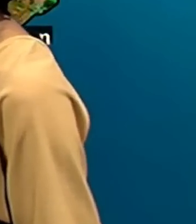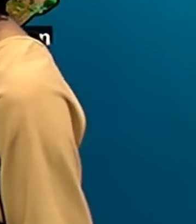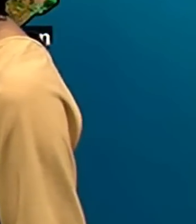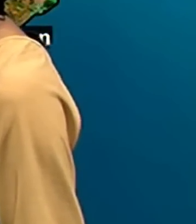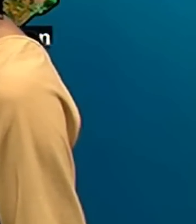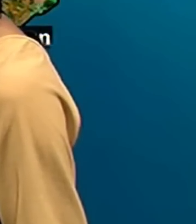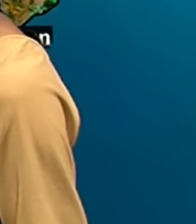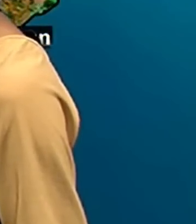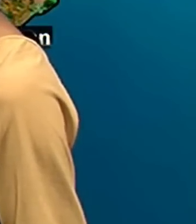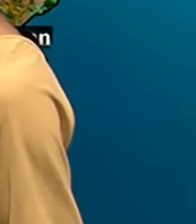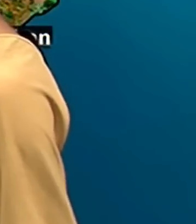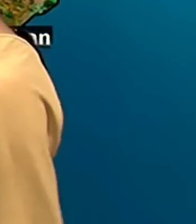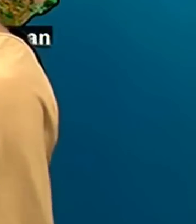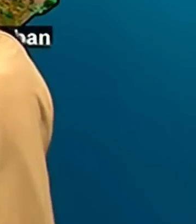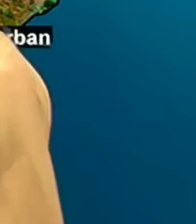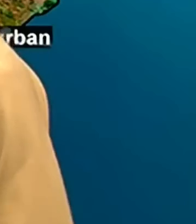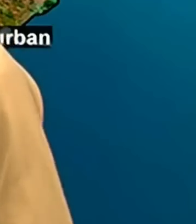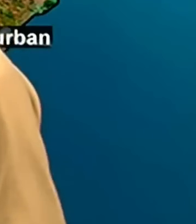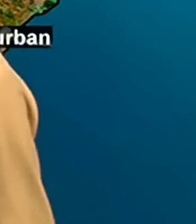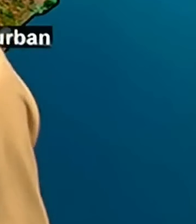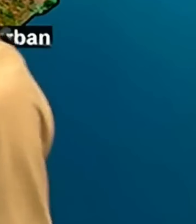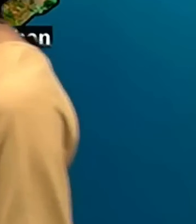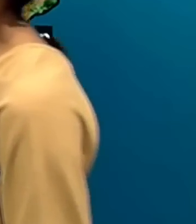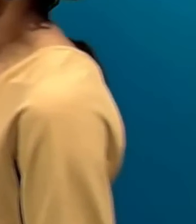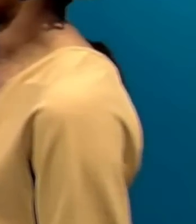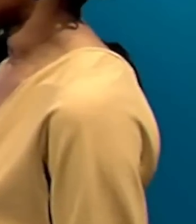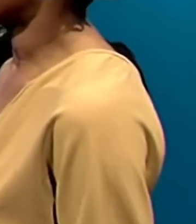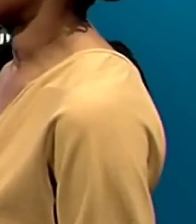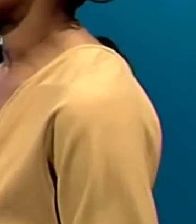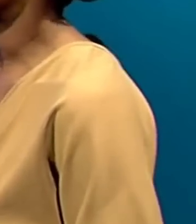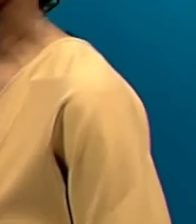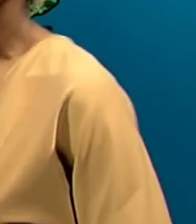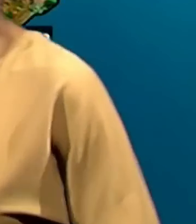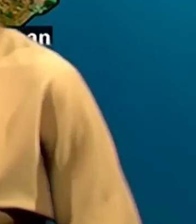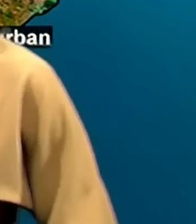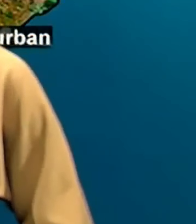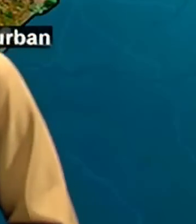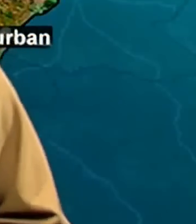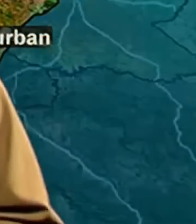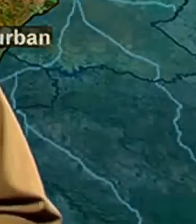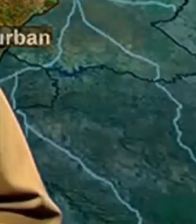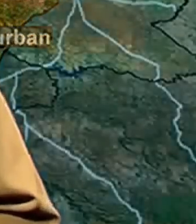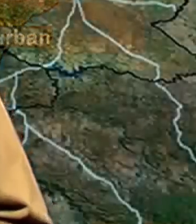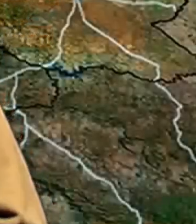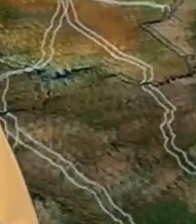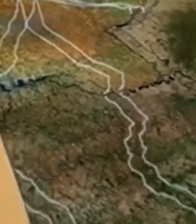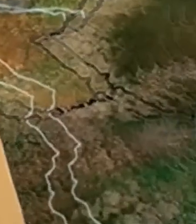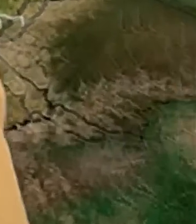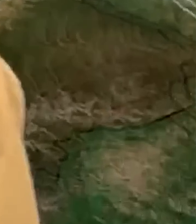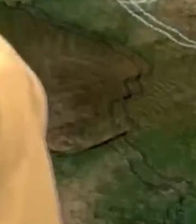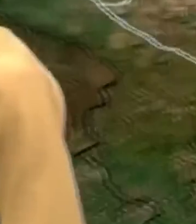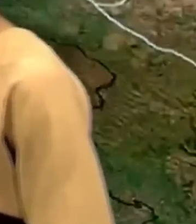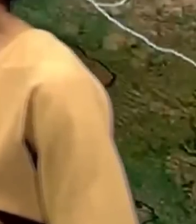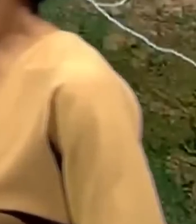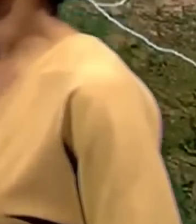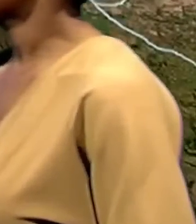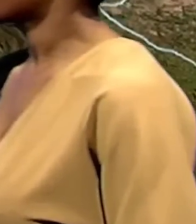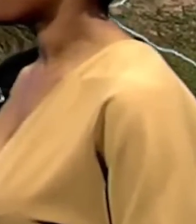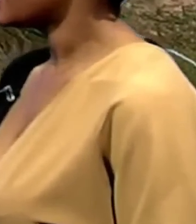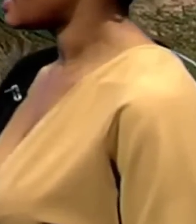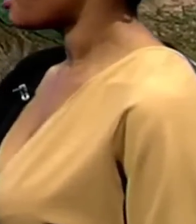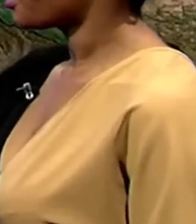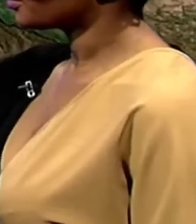le karolo ya Bokone Bophirima le karolo ya Free State me go tla nna le gone go nna le melelo ya naga me re lebele di temperature tsa rona